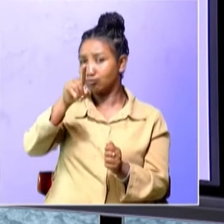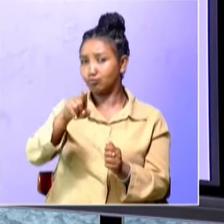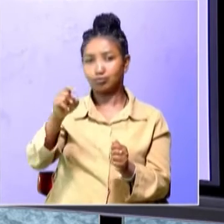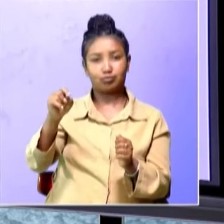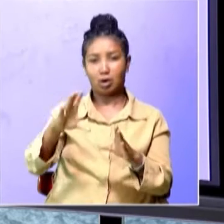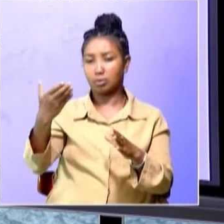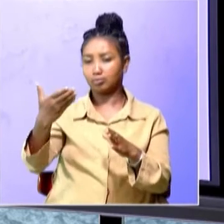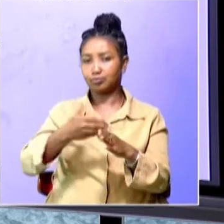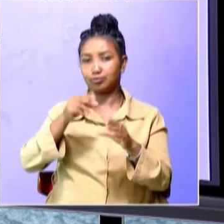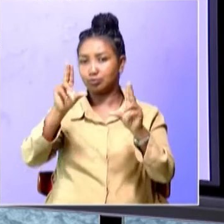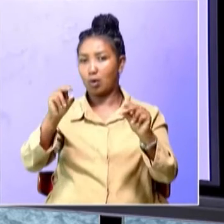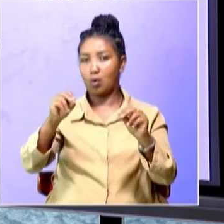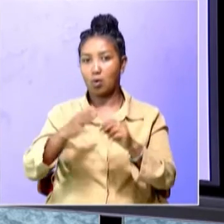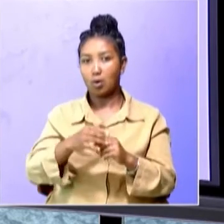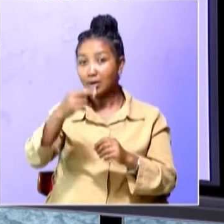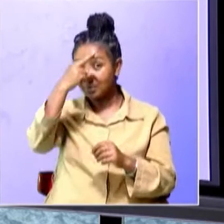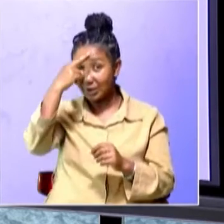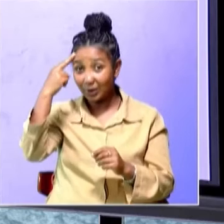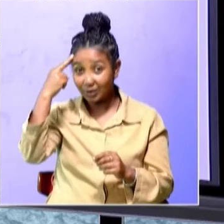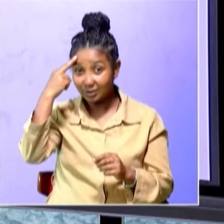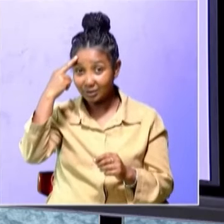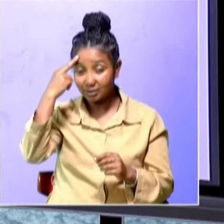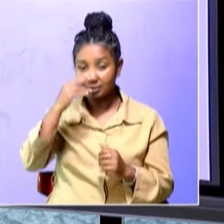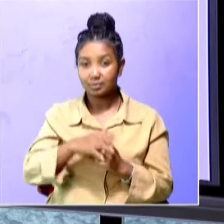be restricted at school because